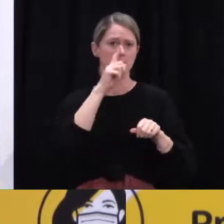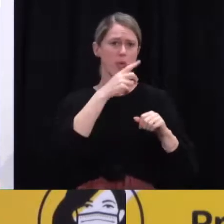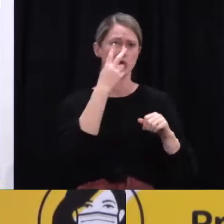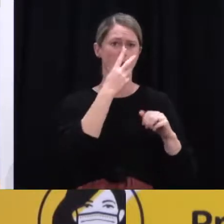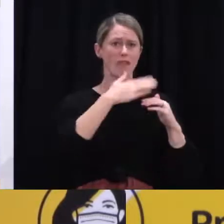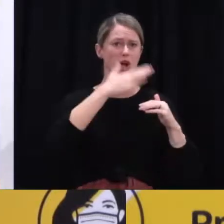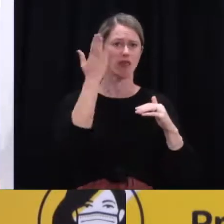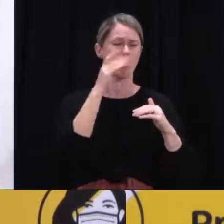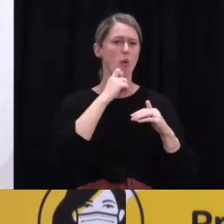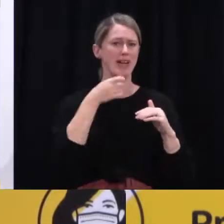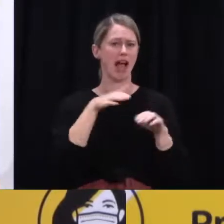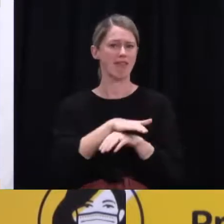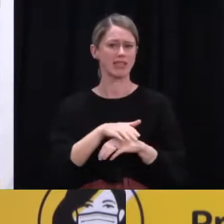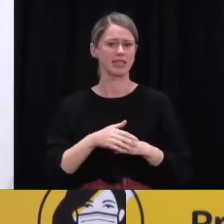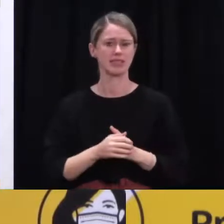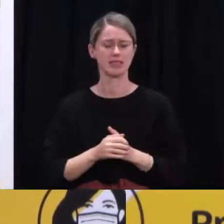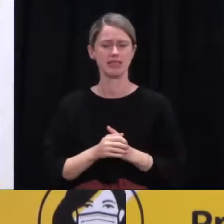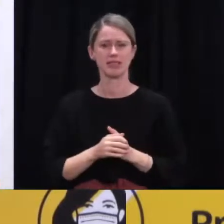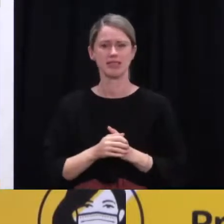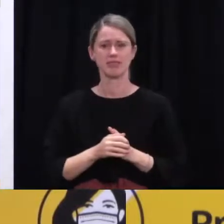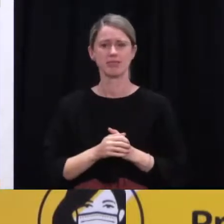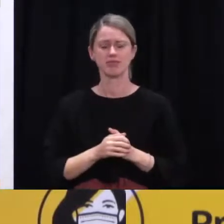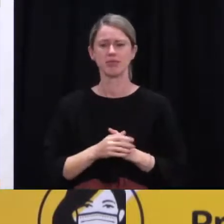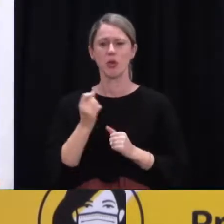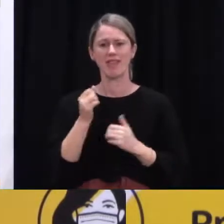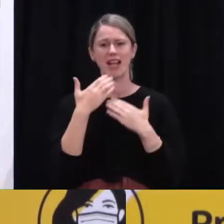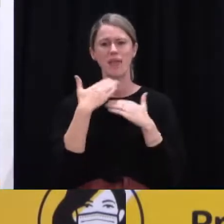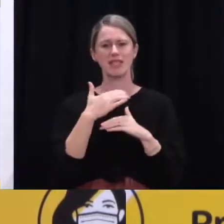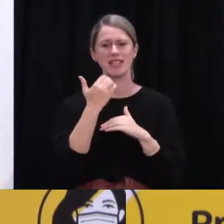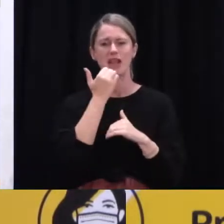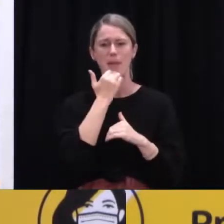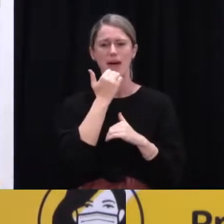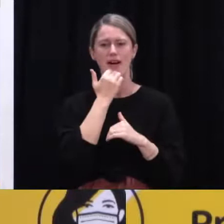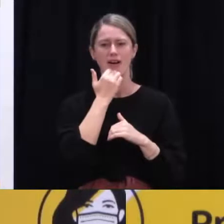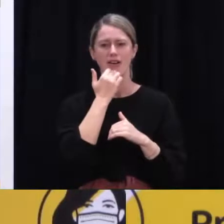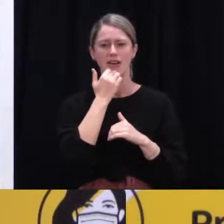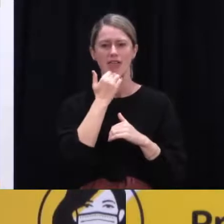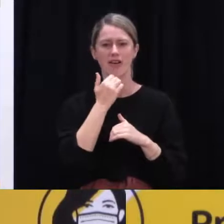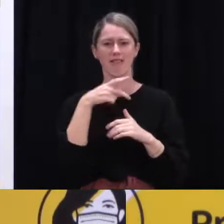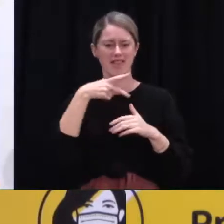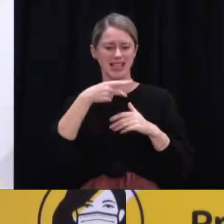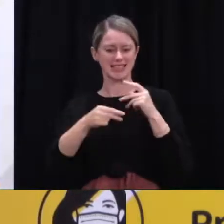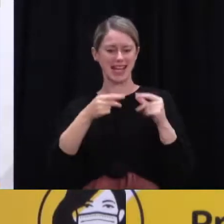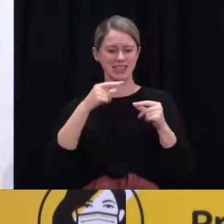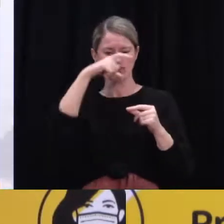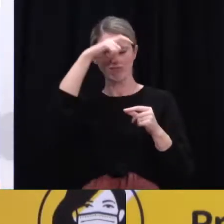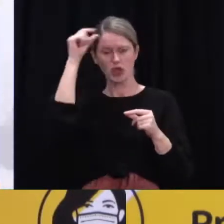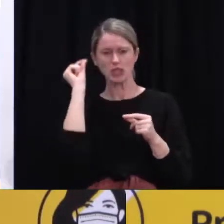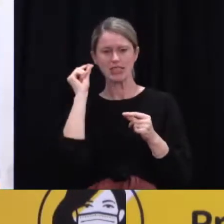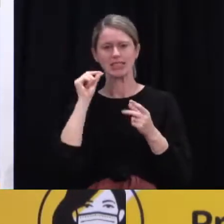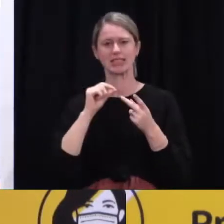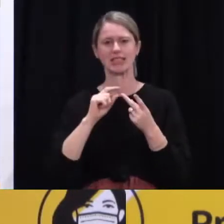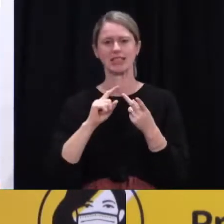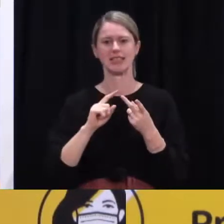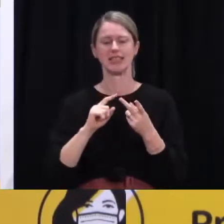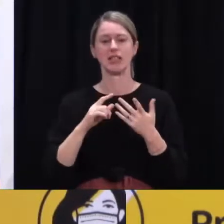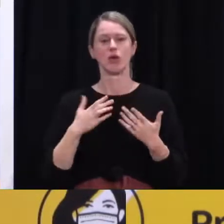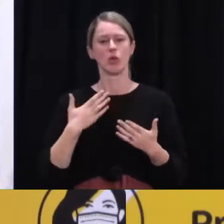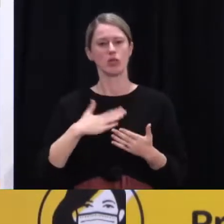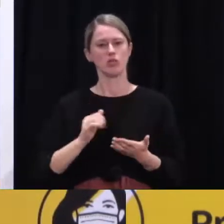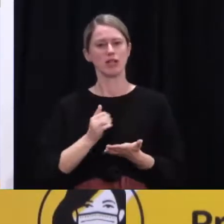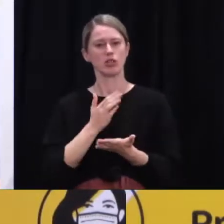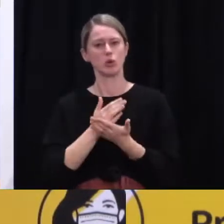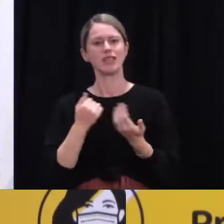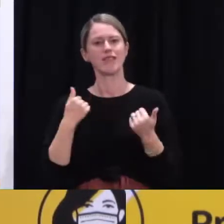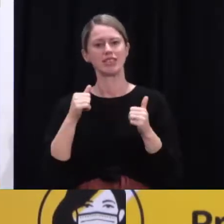age cohort. Bearing in mind that we do have a limited number of vaccination workforce, limited capacity to administer vaccines, and we want to do that in the